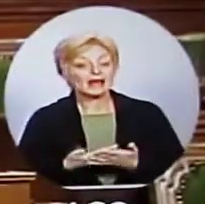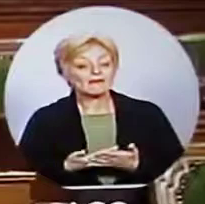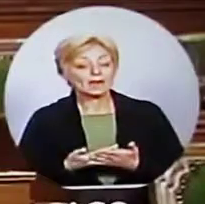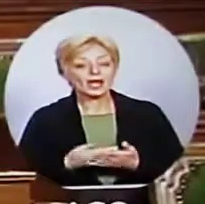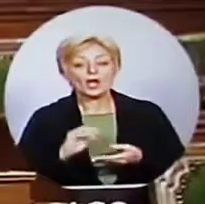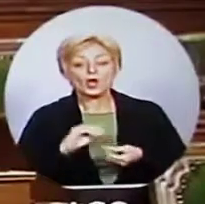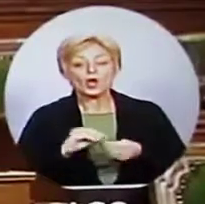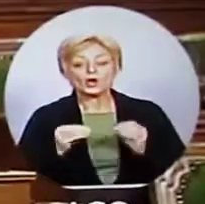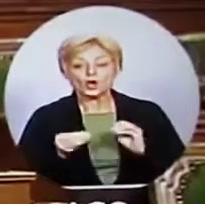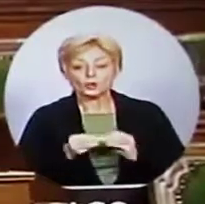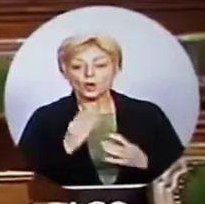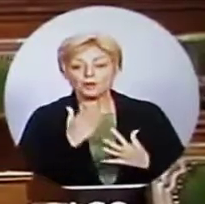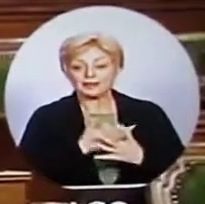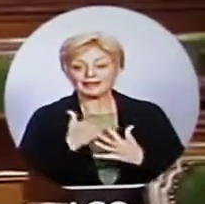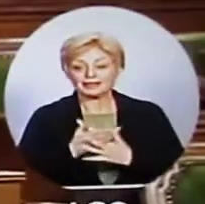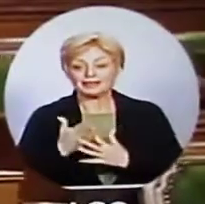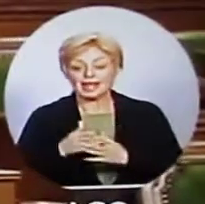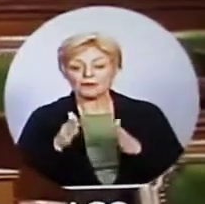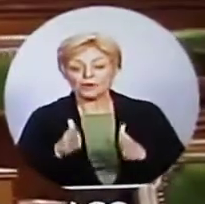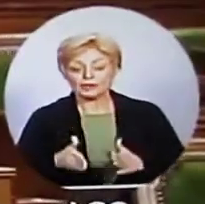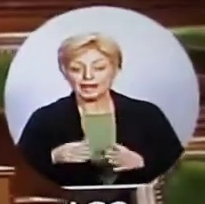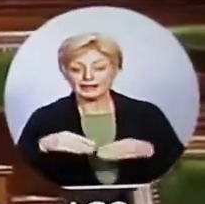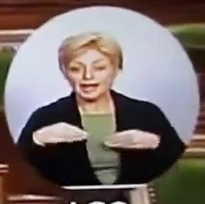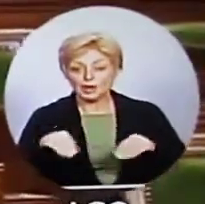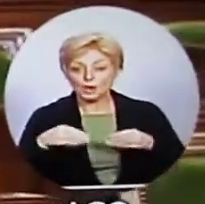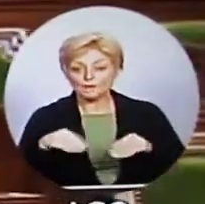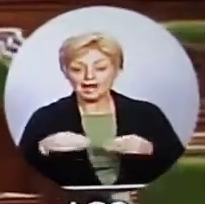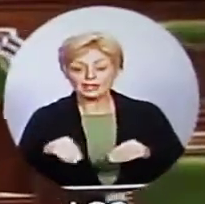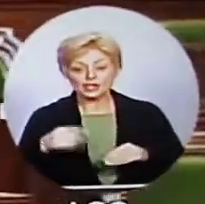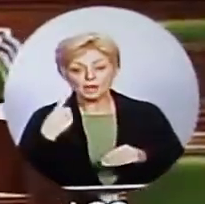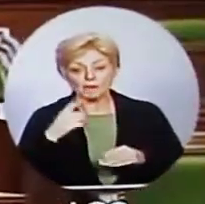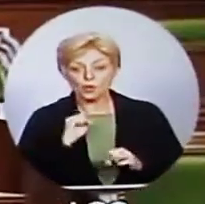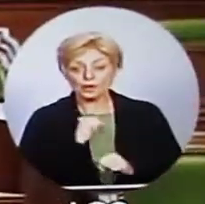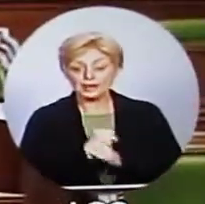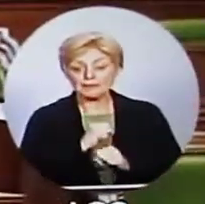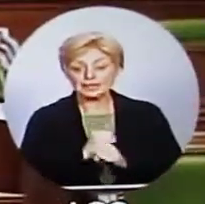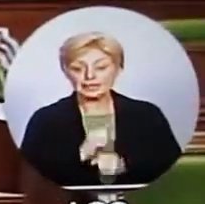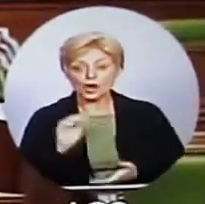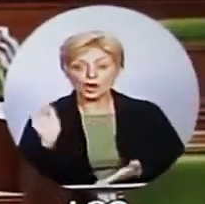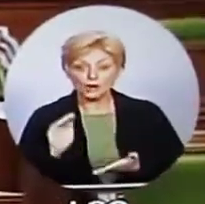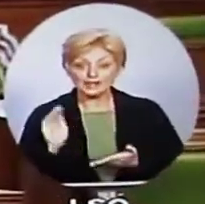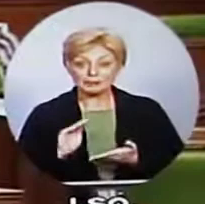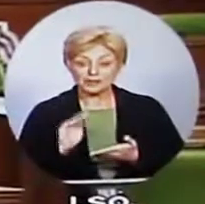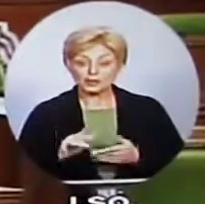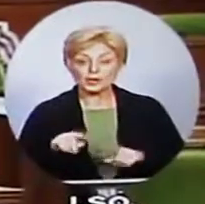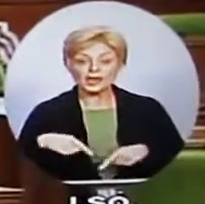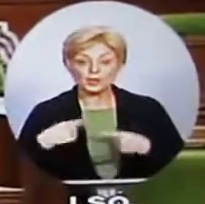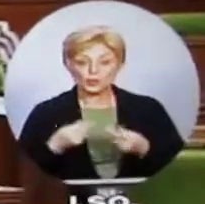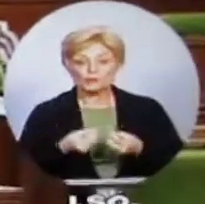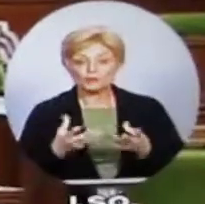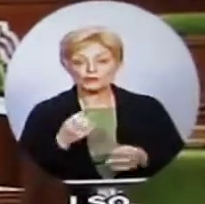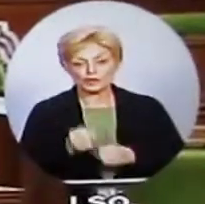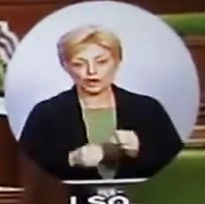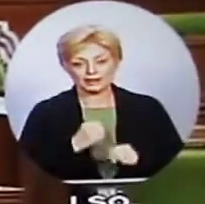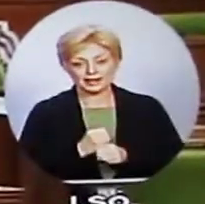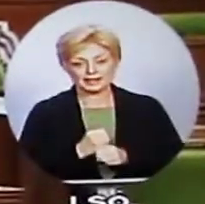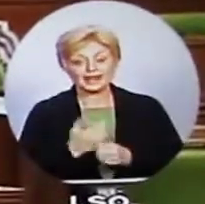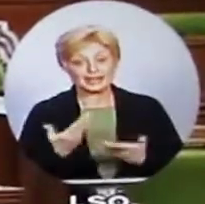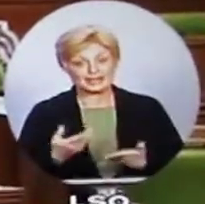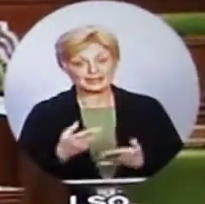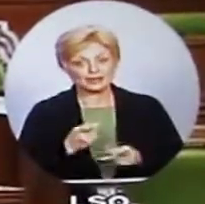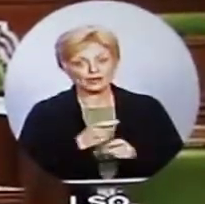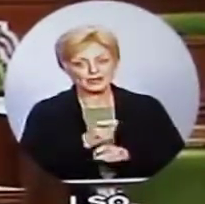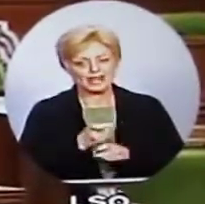in Canada, Canada's media market has been shrinking in recent years, impacting consumer choice and